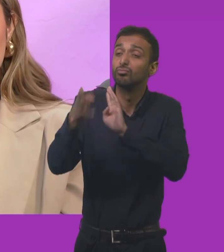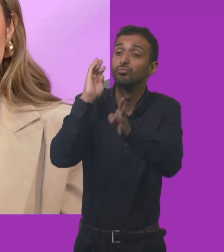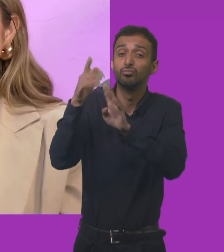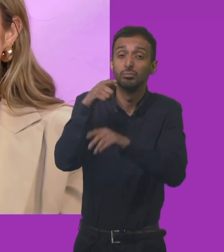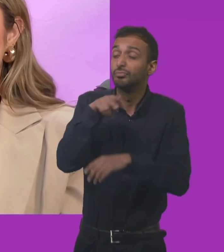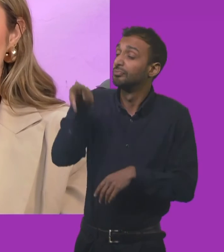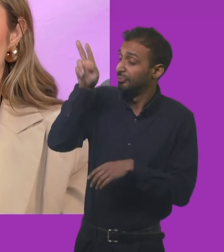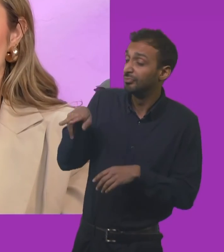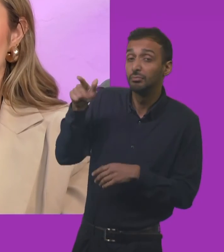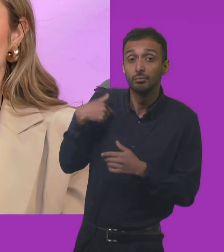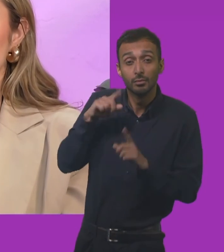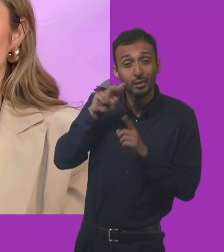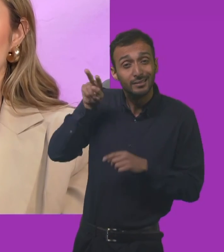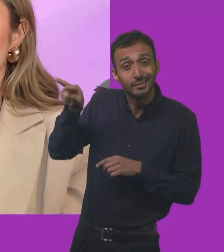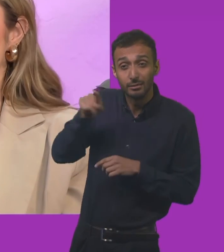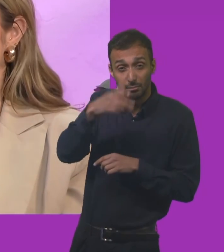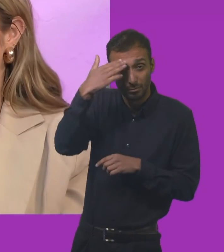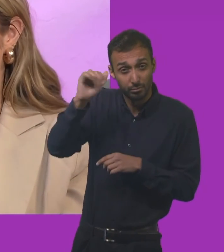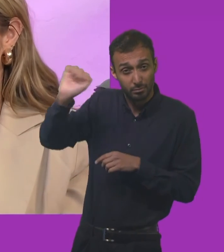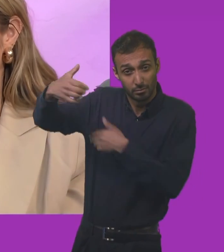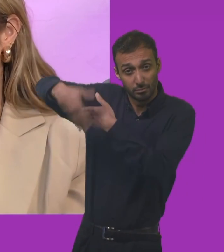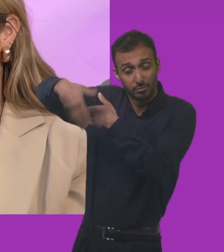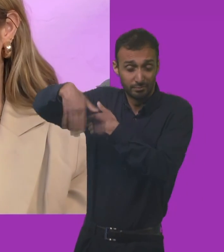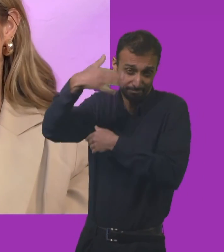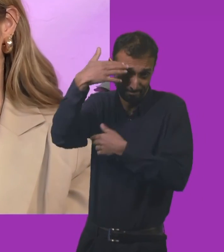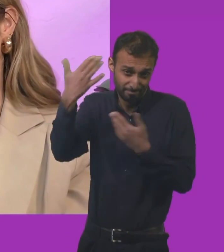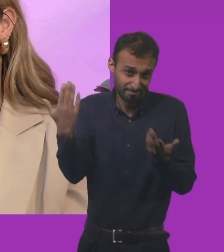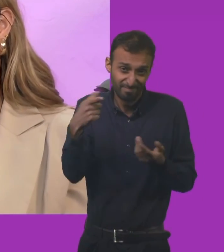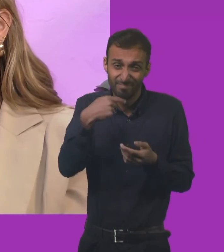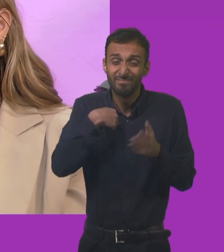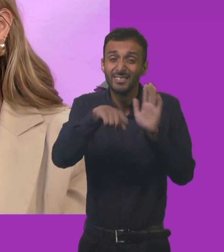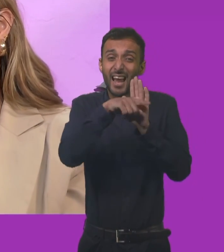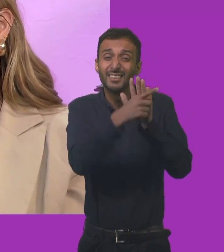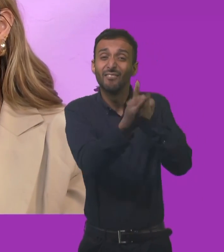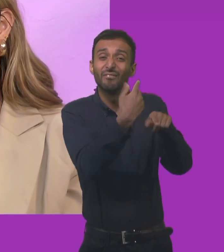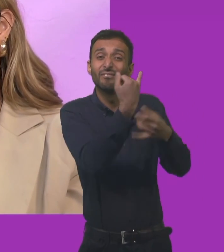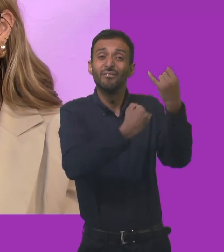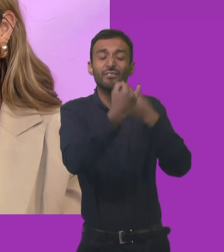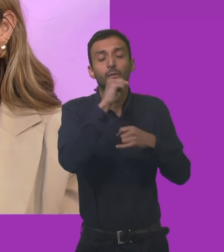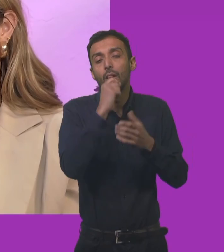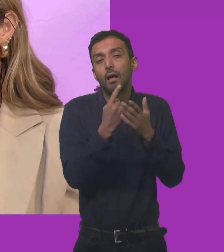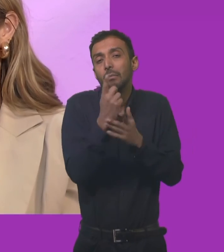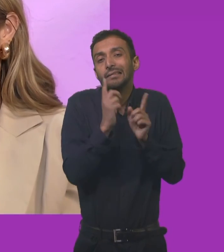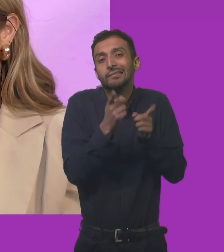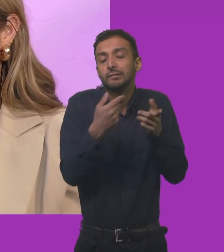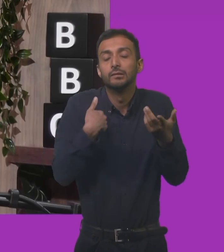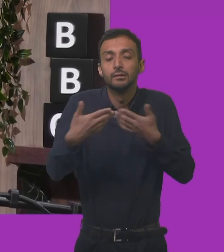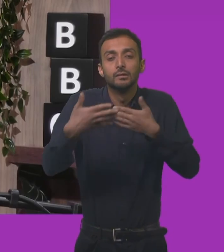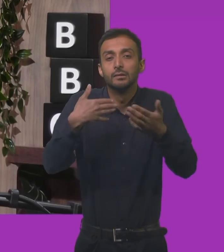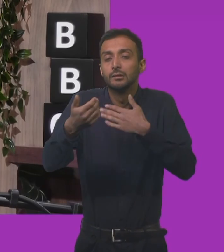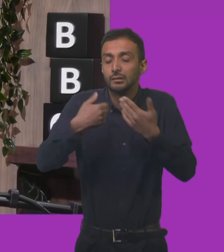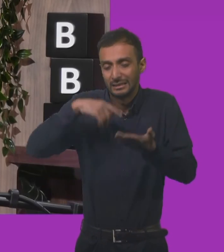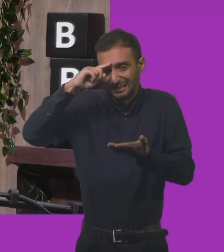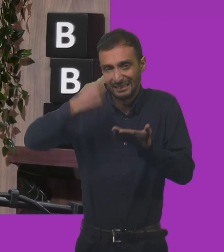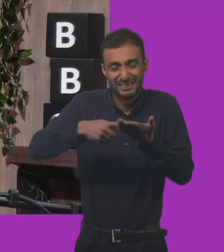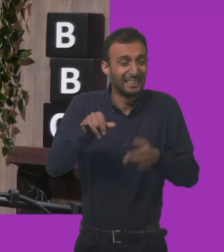yeah, the negative backlash, I think it's always going to happen. And no matter what decision I made that night, I think it would have upset people either